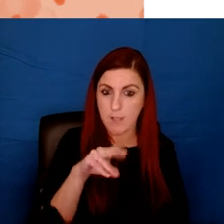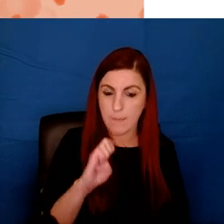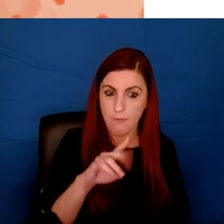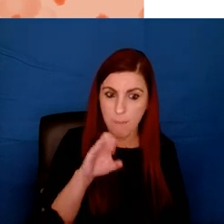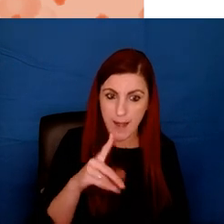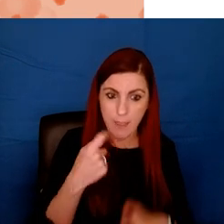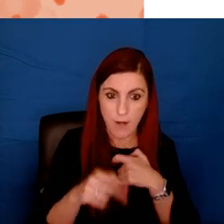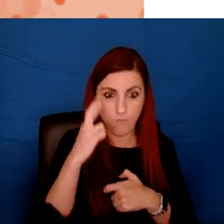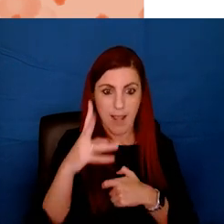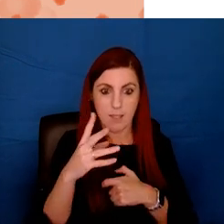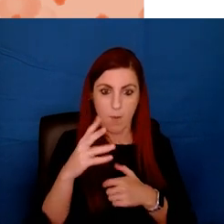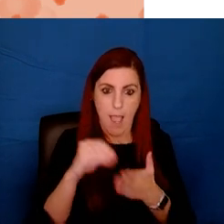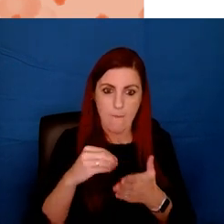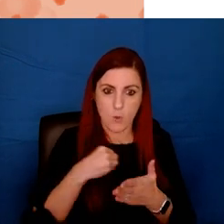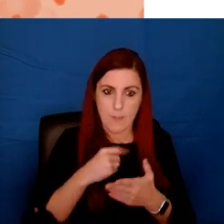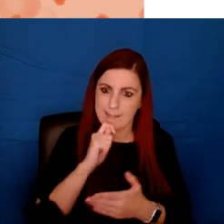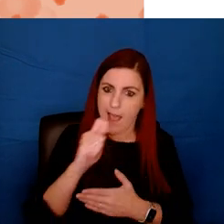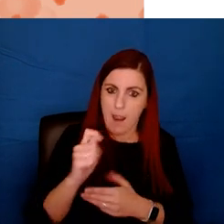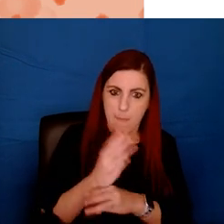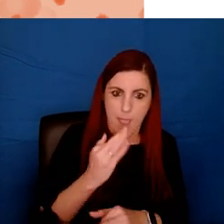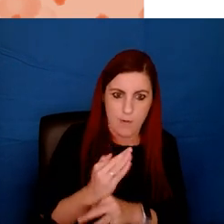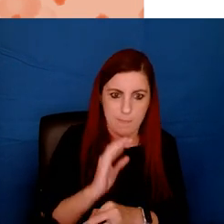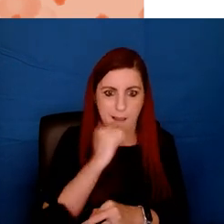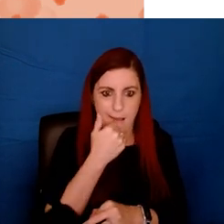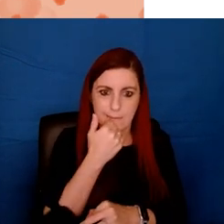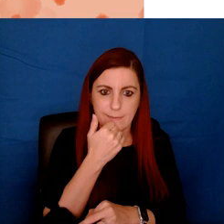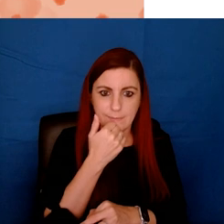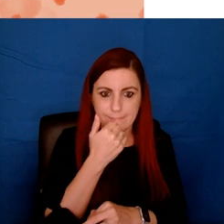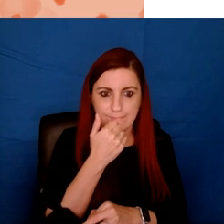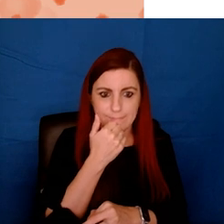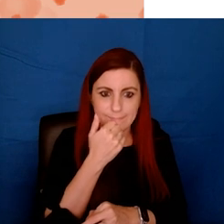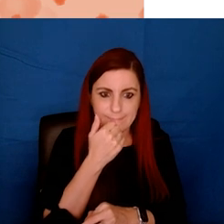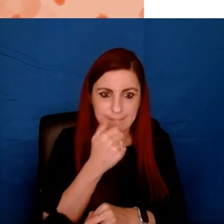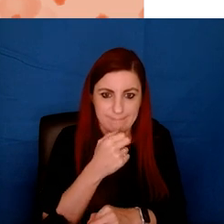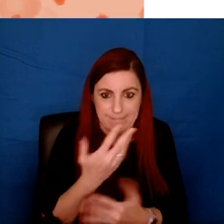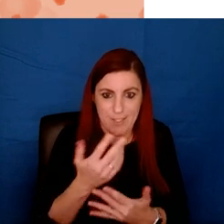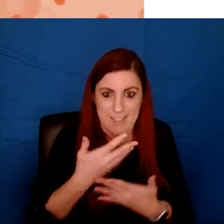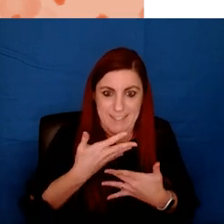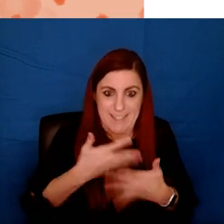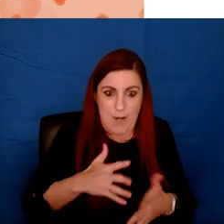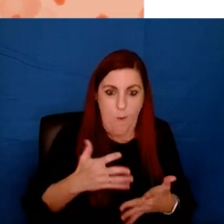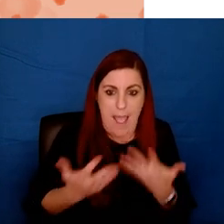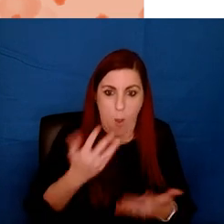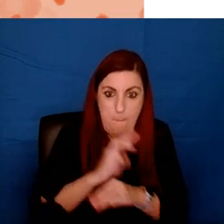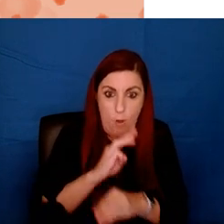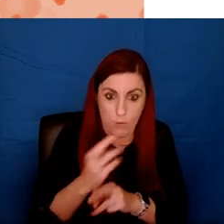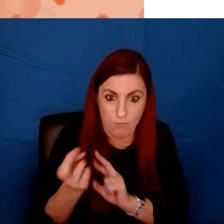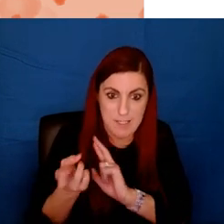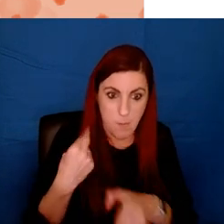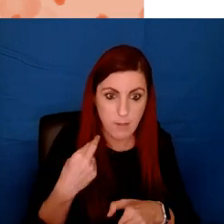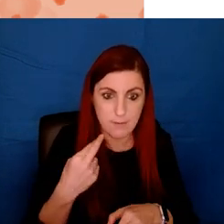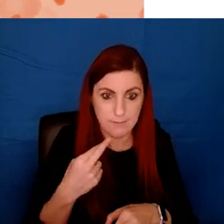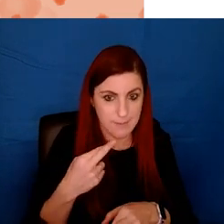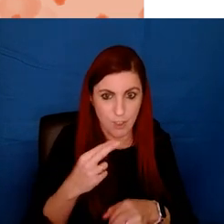and then realizing, I'm going to have to disclose this now. And it's, you know, just not ideal, because she didn't know how her mother was going to react, and that's